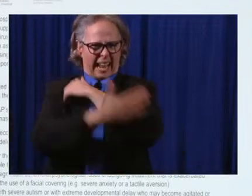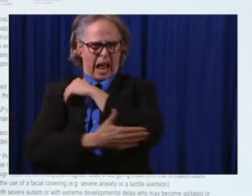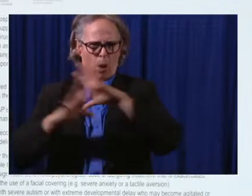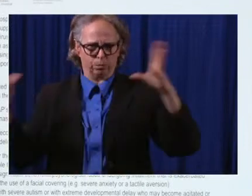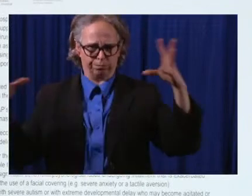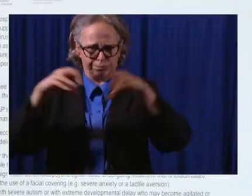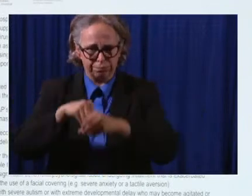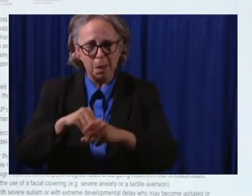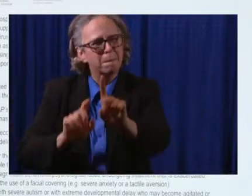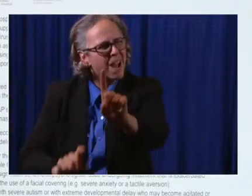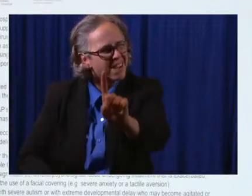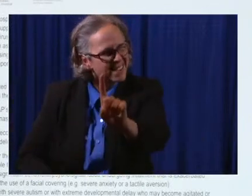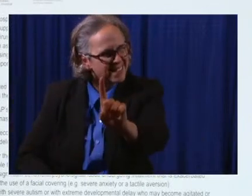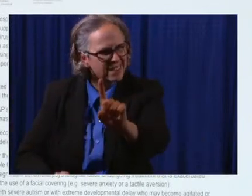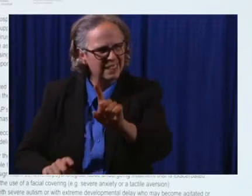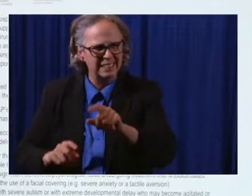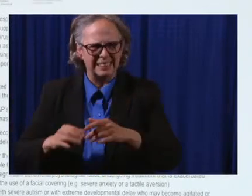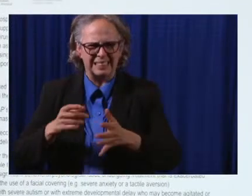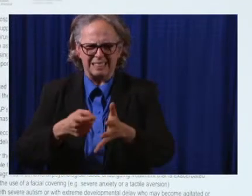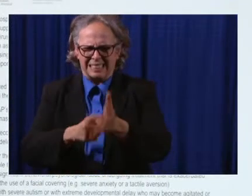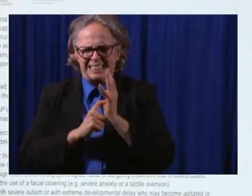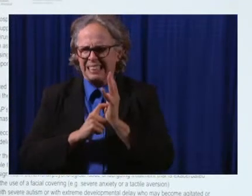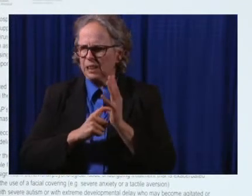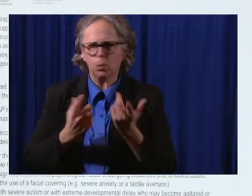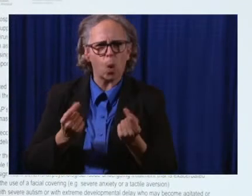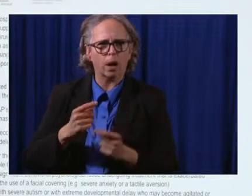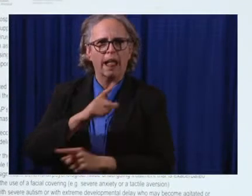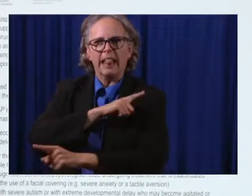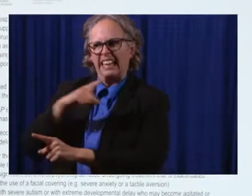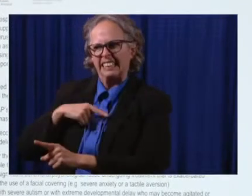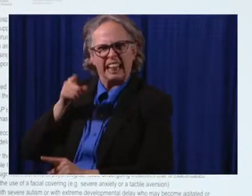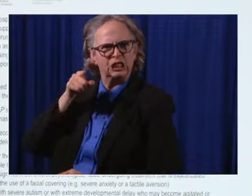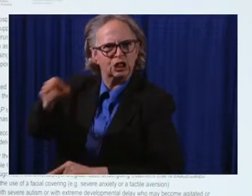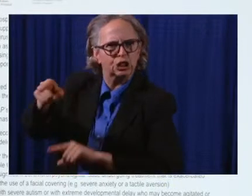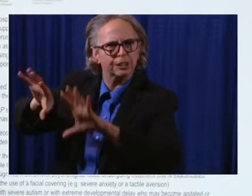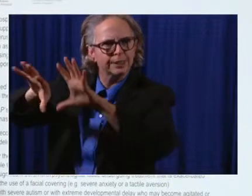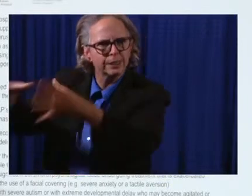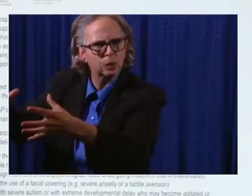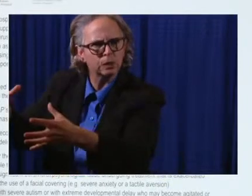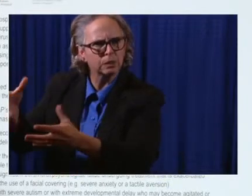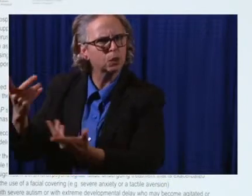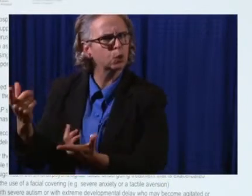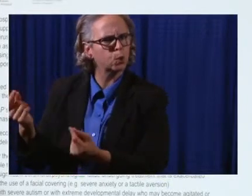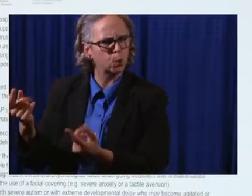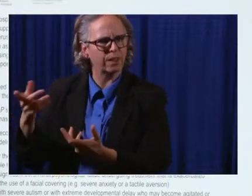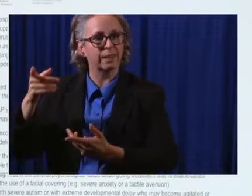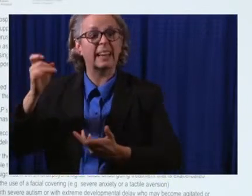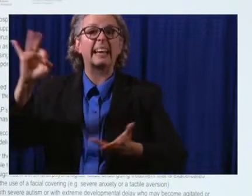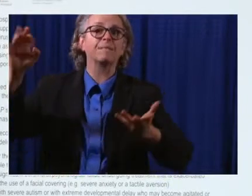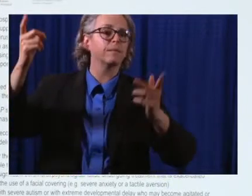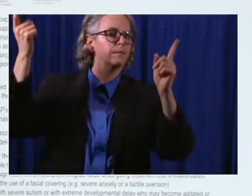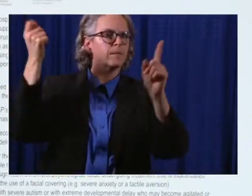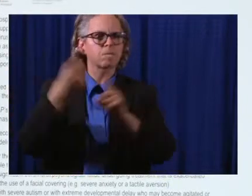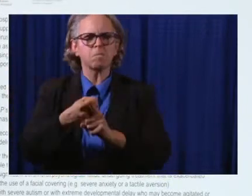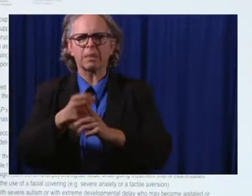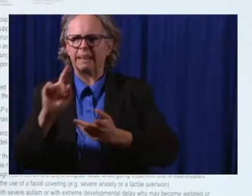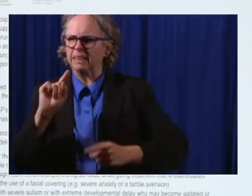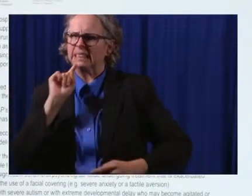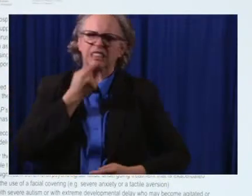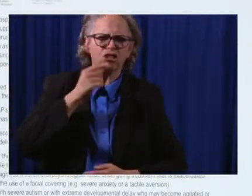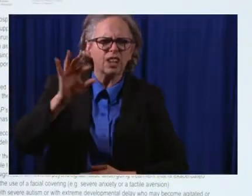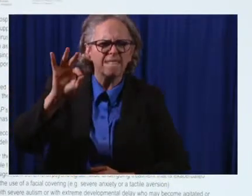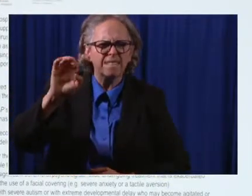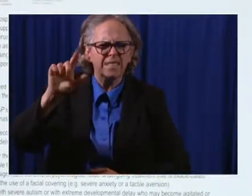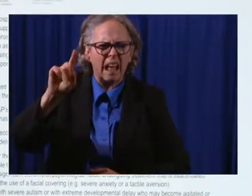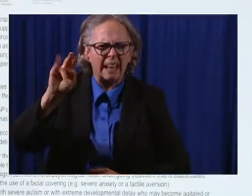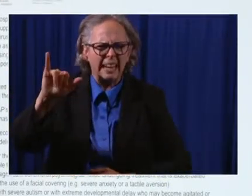sure that there is a requirement that any time a serious felony is committed, a warrant is issued, that